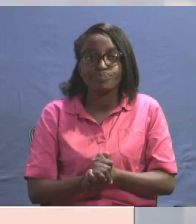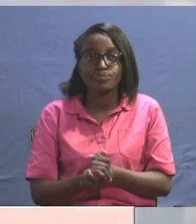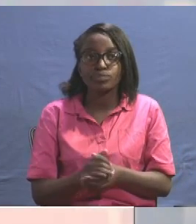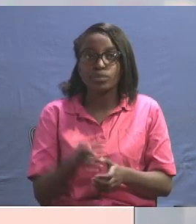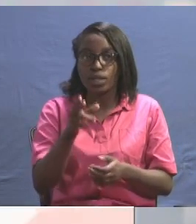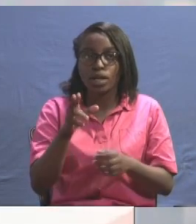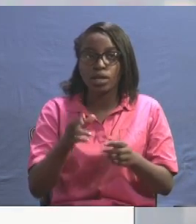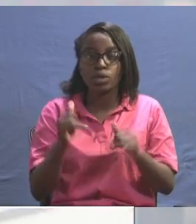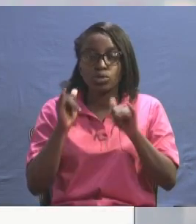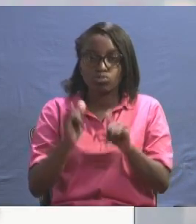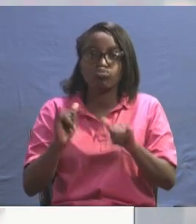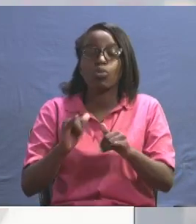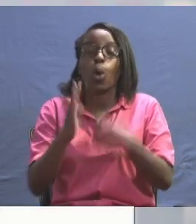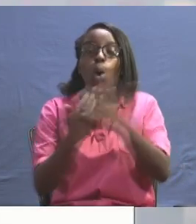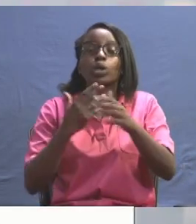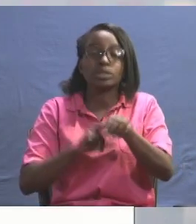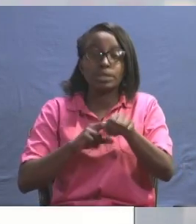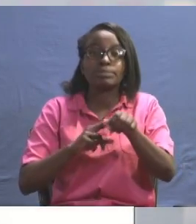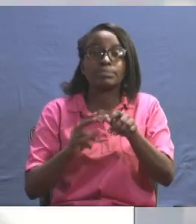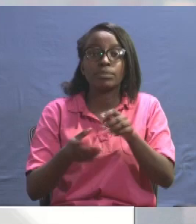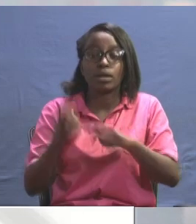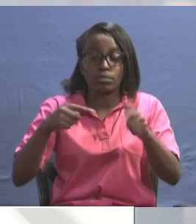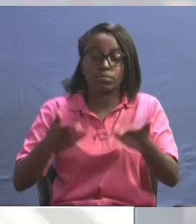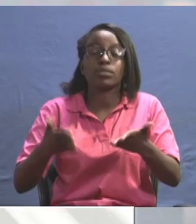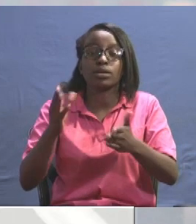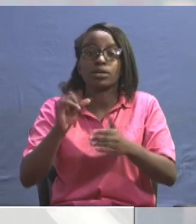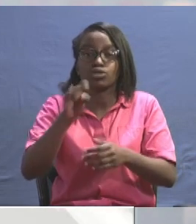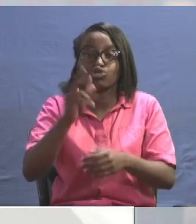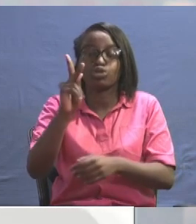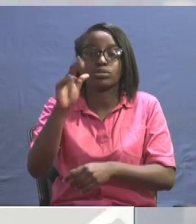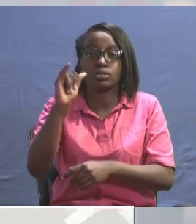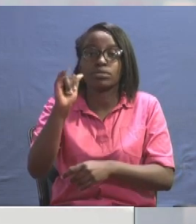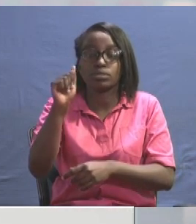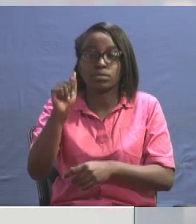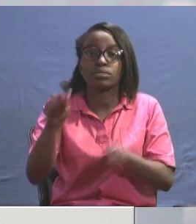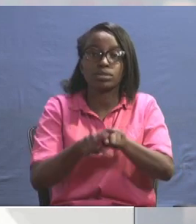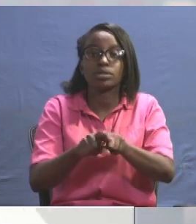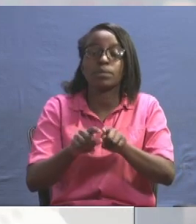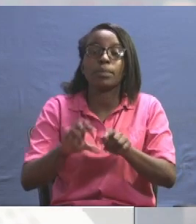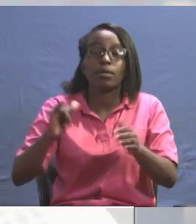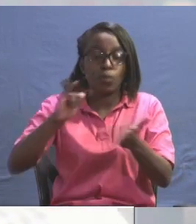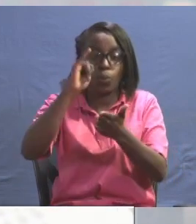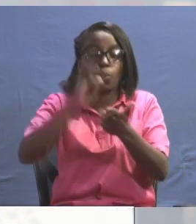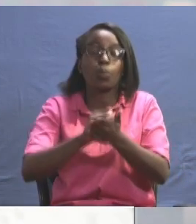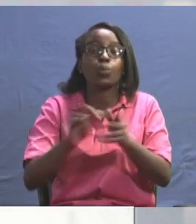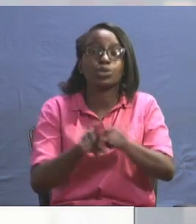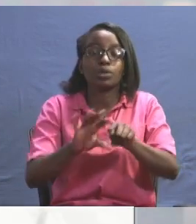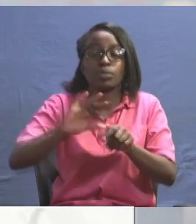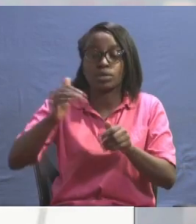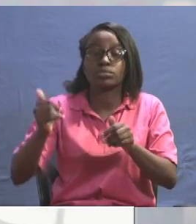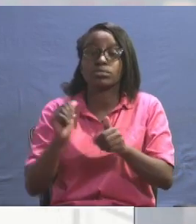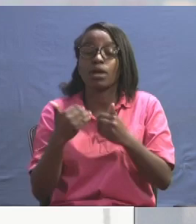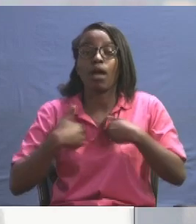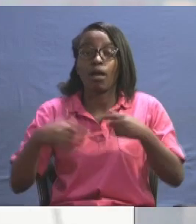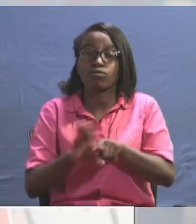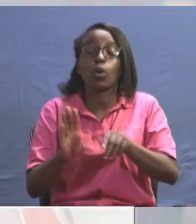Normal operation is expected to return to Jomo Kenyatta International Airport and other airports in the country after Kenya Airports